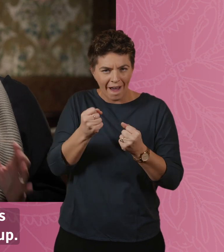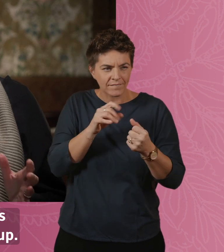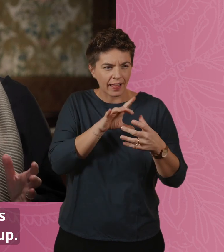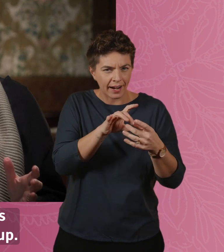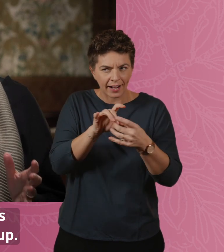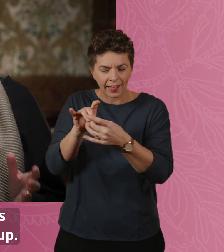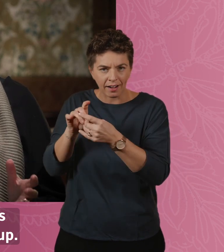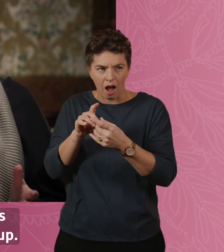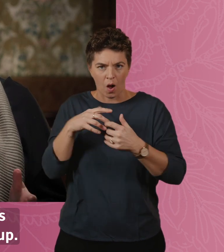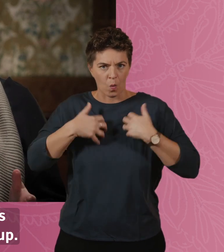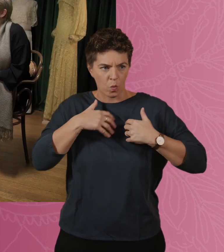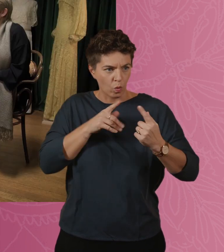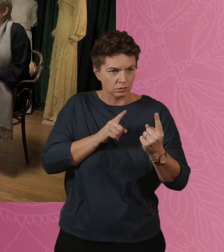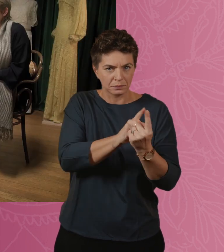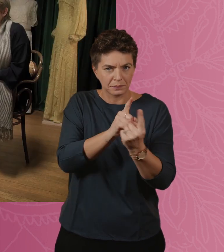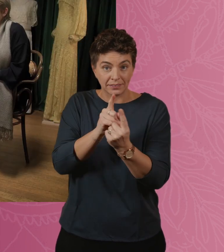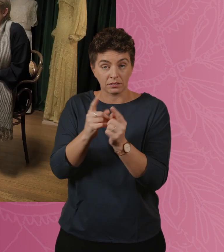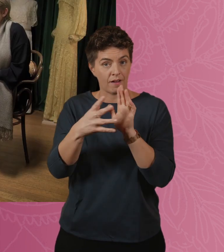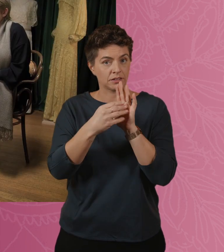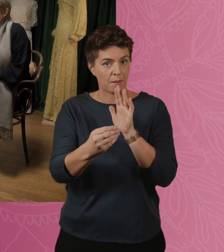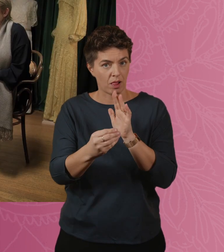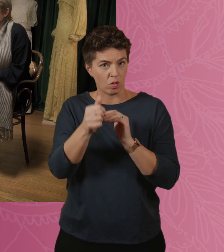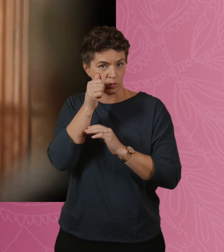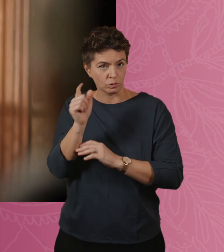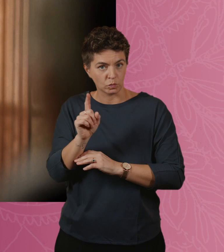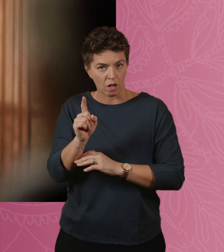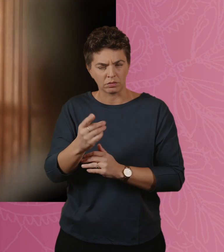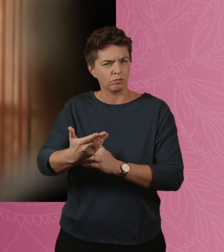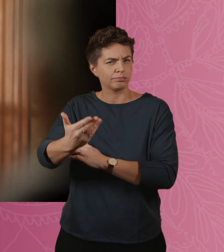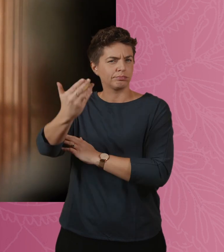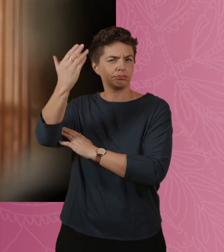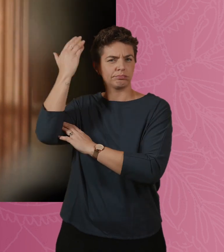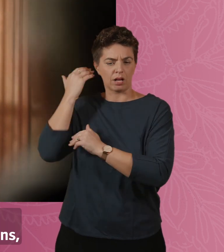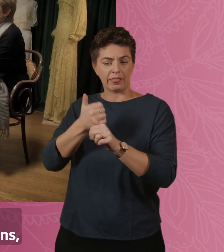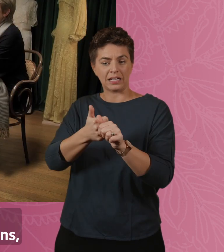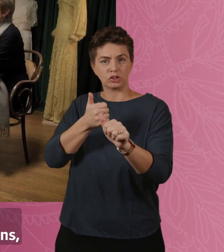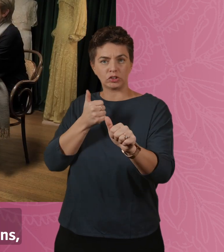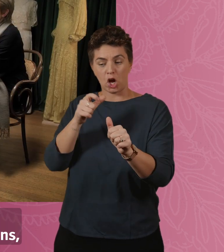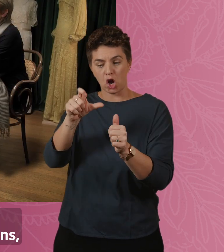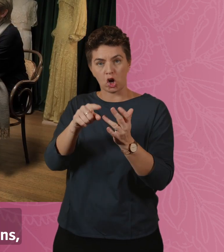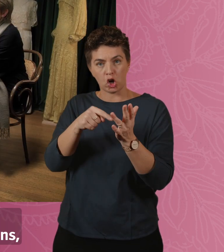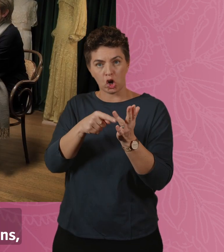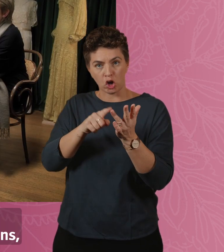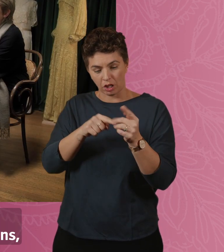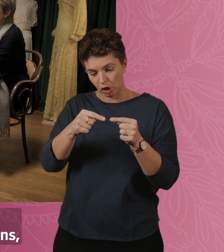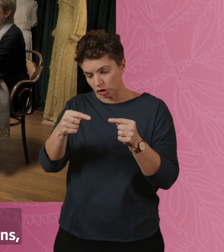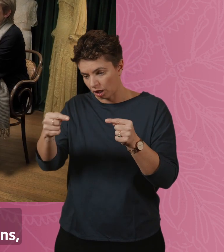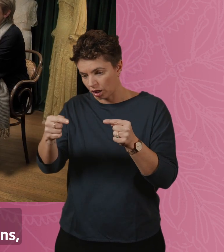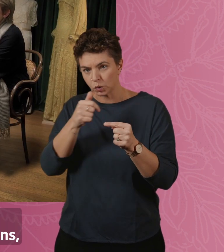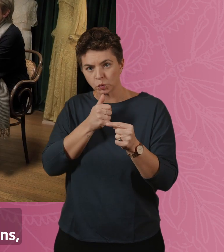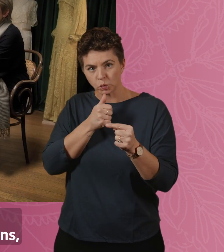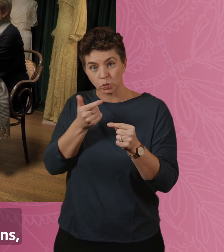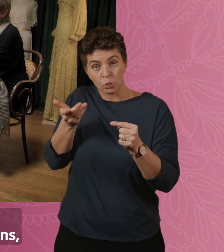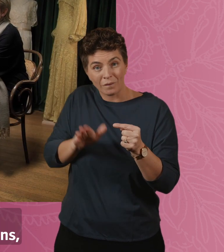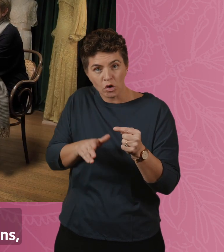that we're now really keen to follow up. So for example, we know that in the early days of the industry, the cotton used to make lace